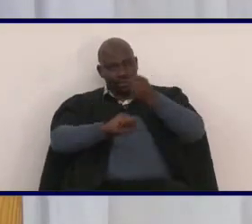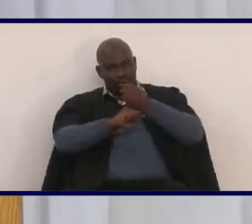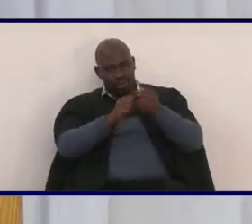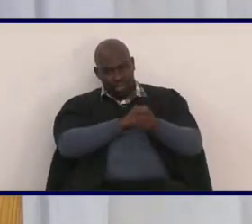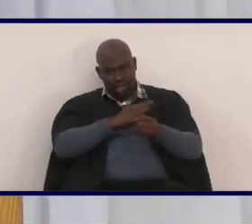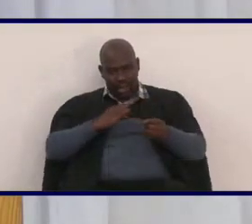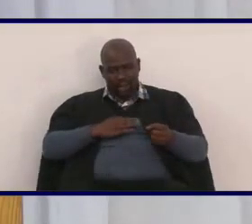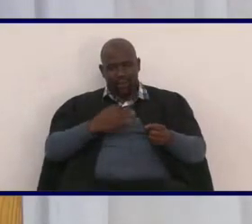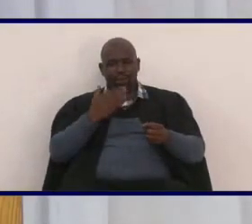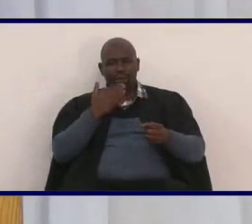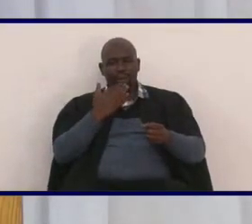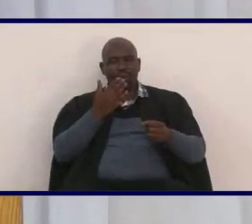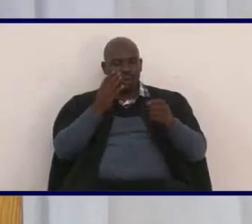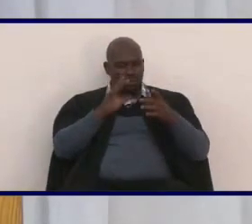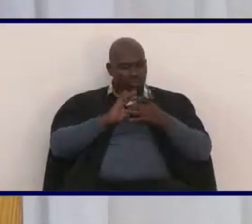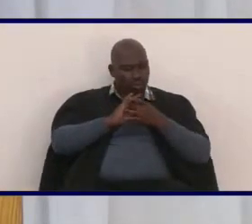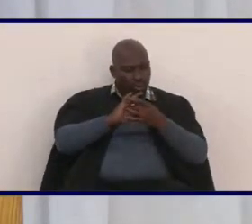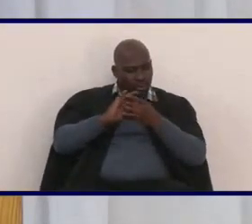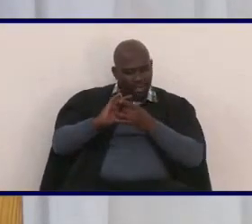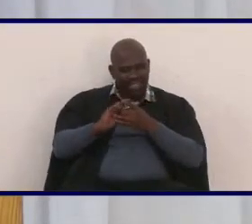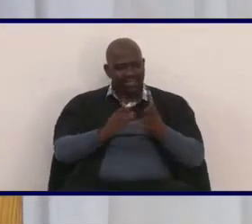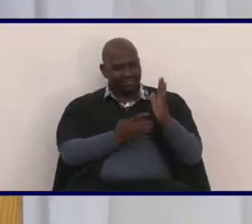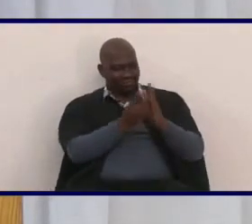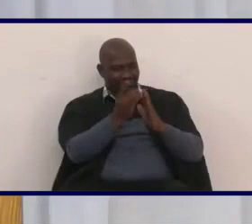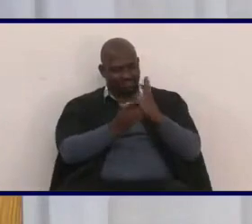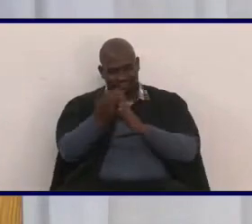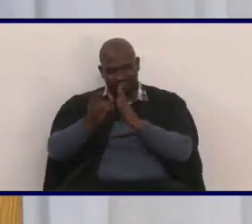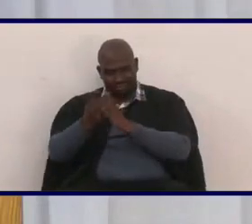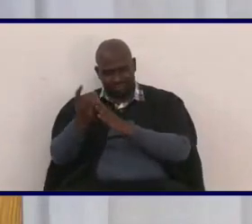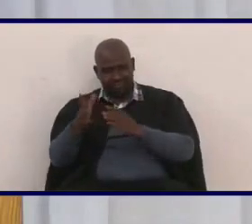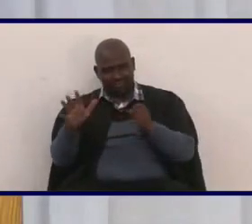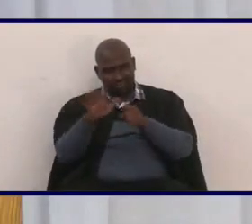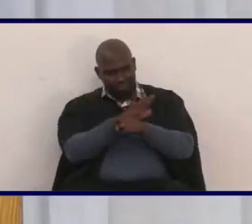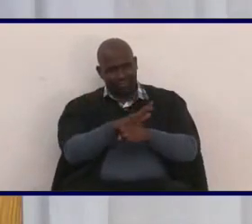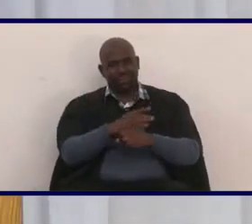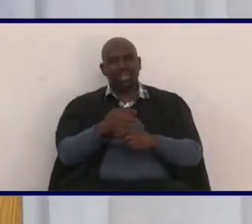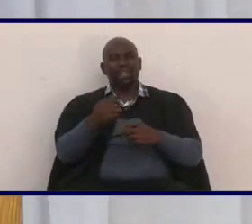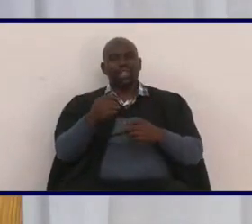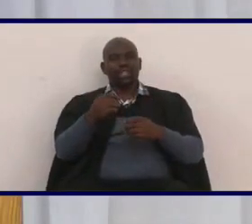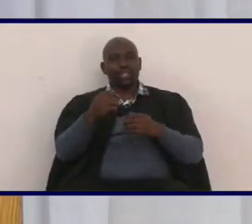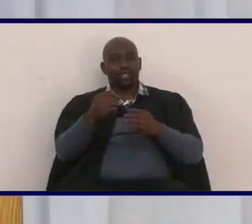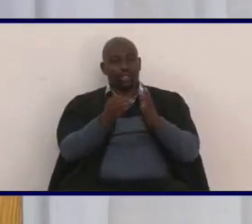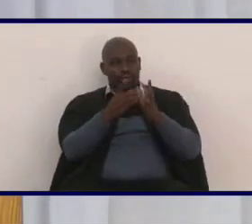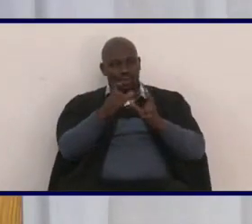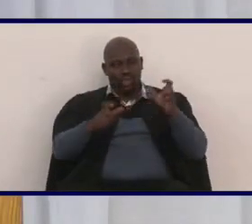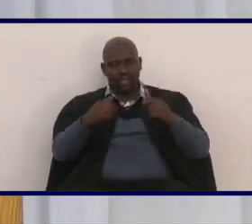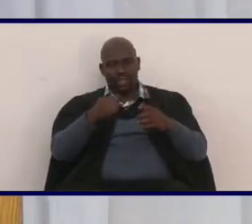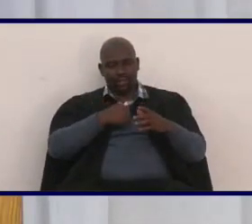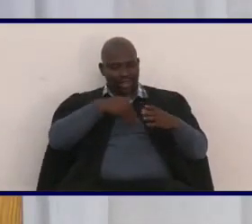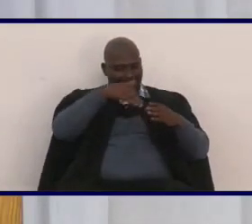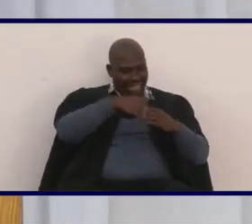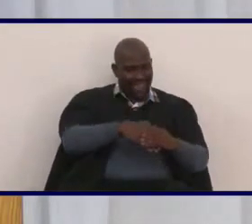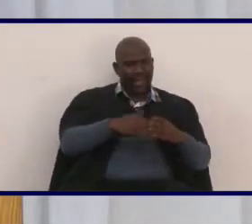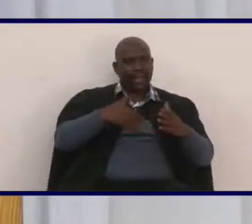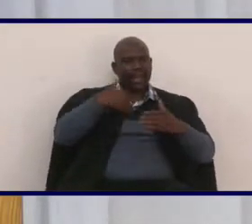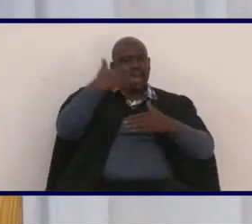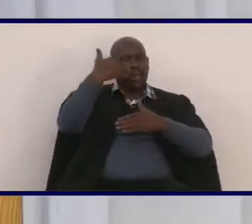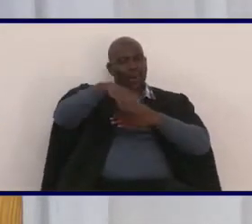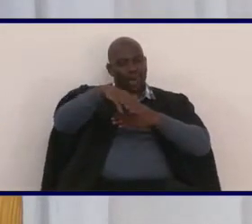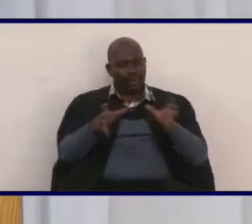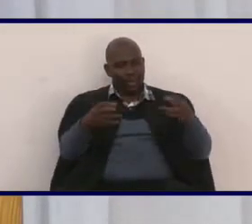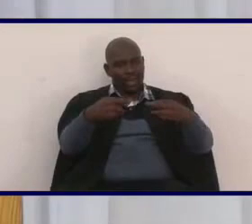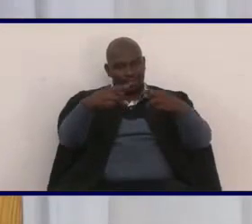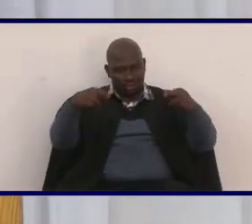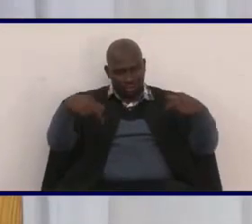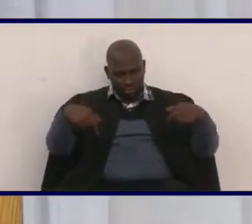development of our students, both within and beyond the classroom. As you cross the stage today, please reflect on